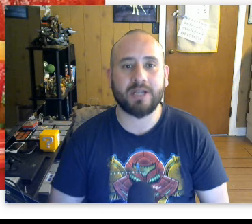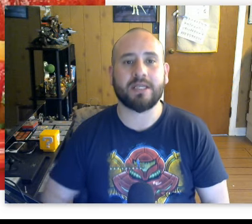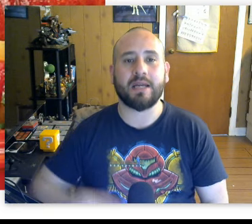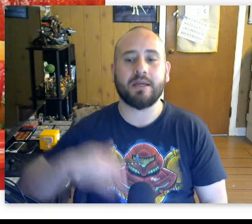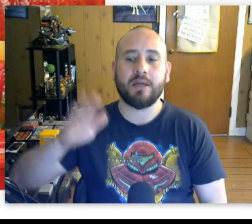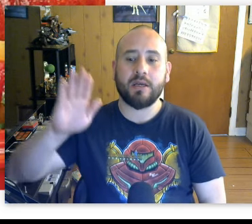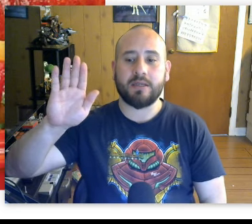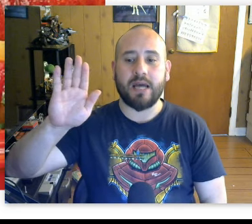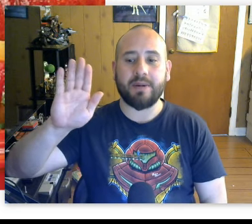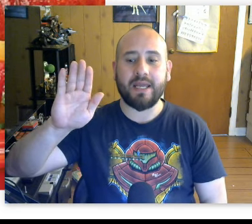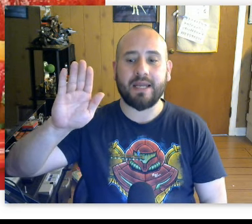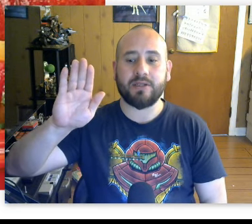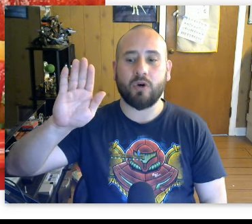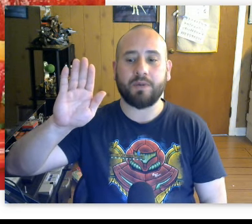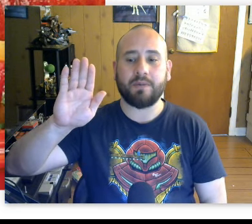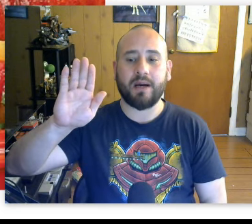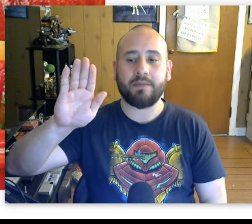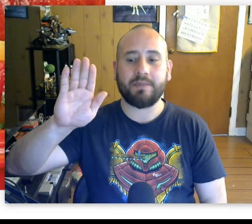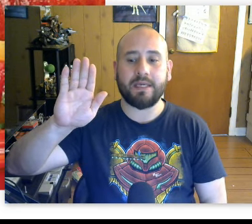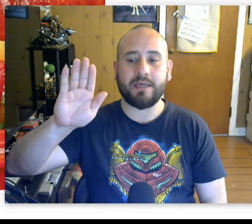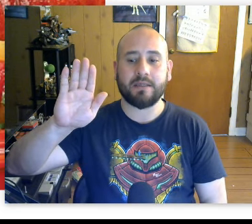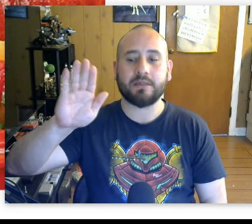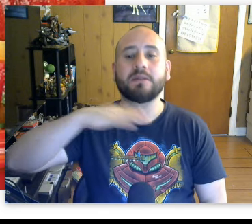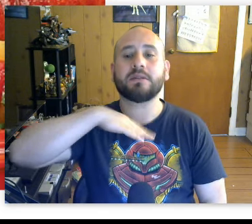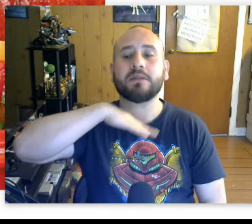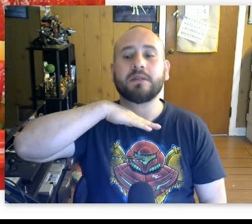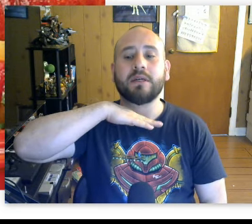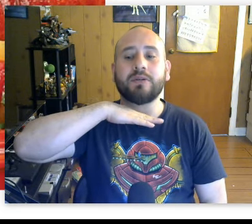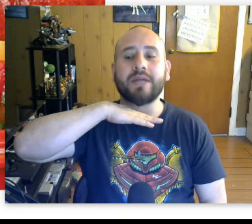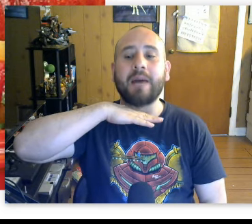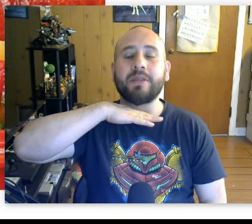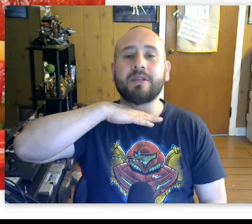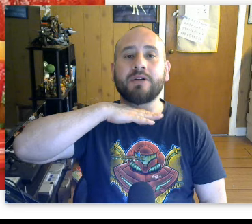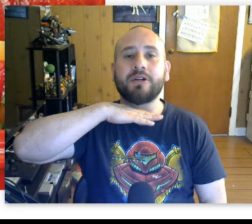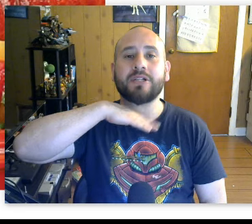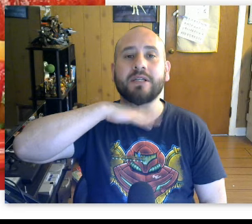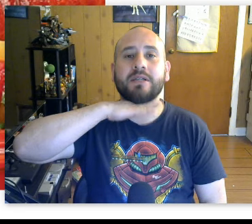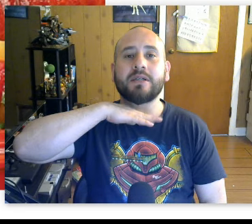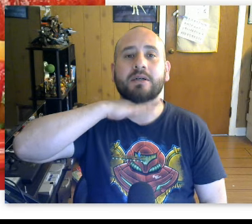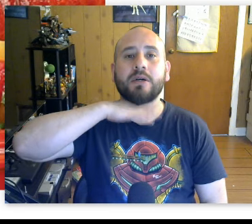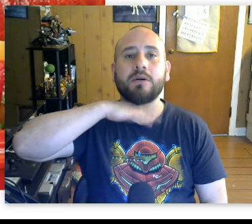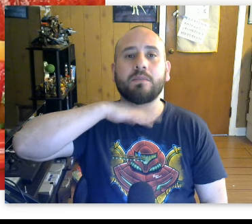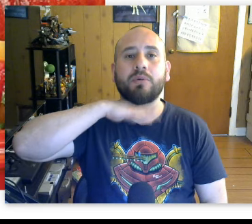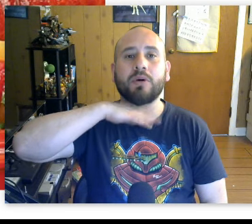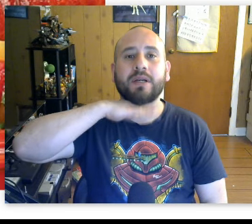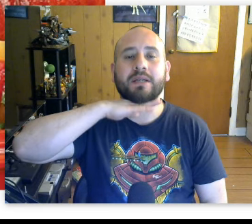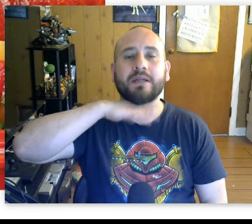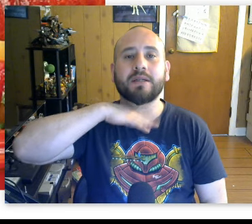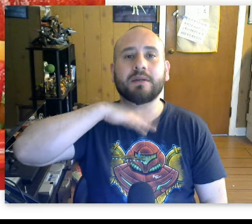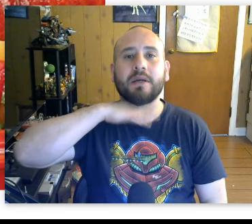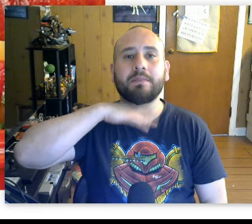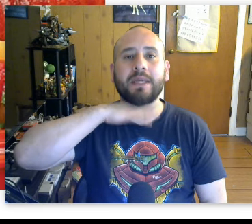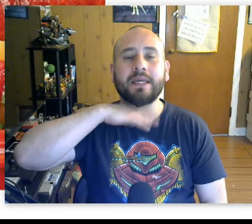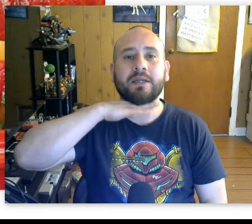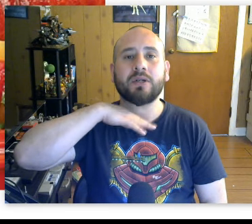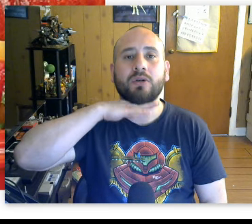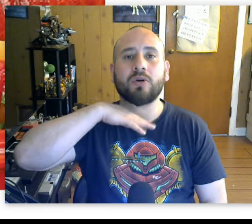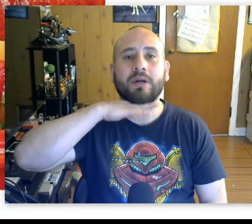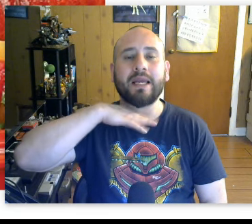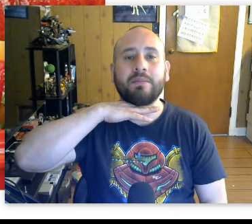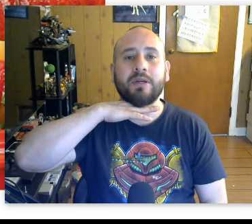So here's the sign. Dominant hand is an open palm B, and you tap it under your chin. Pork,